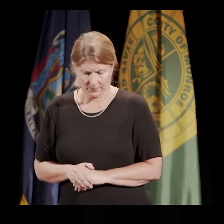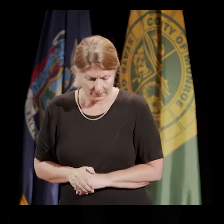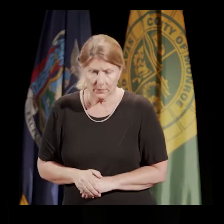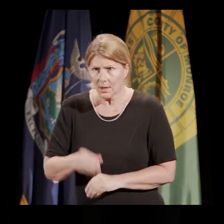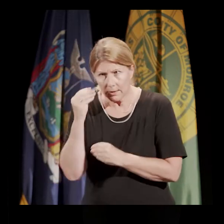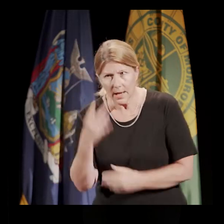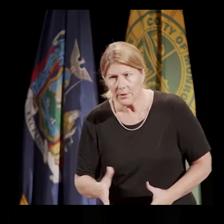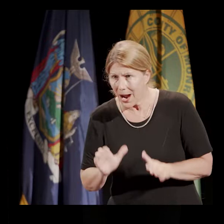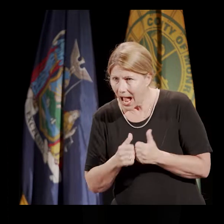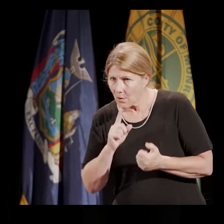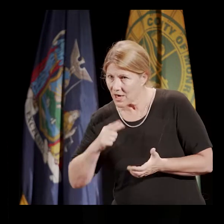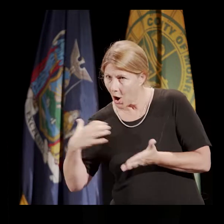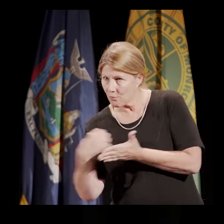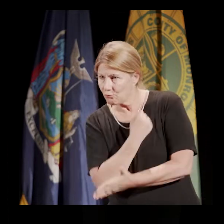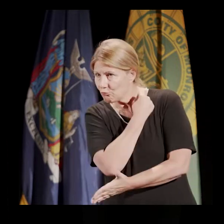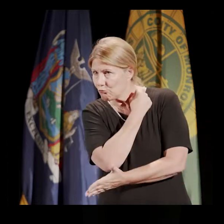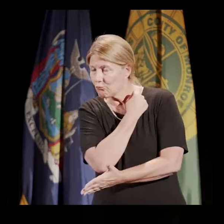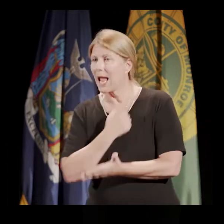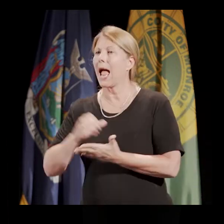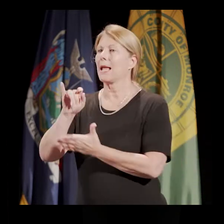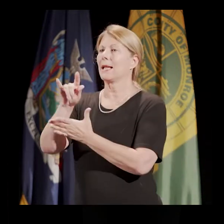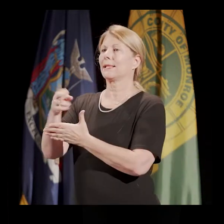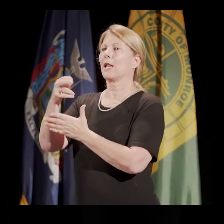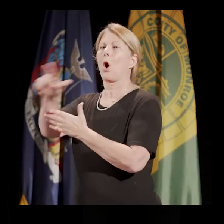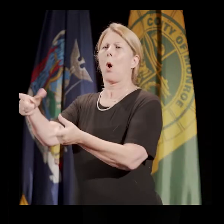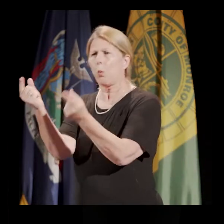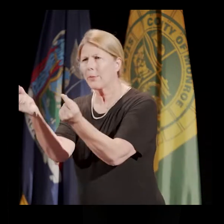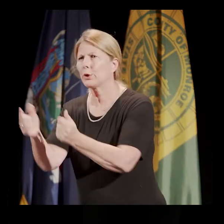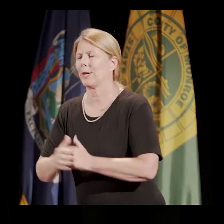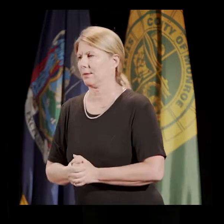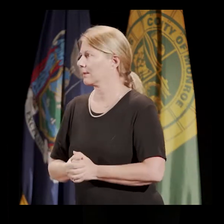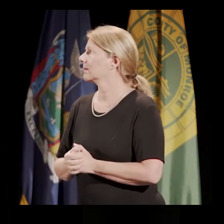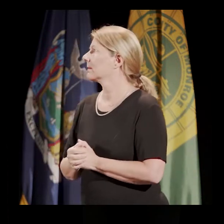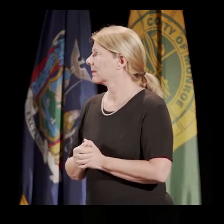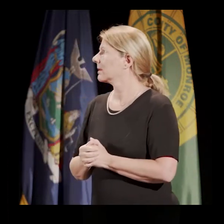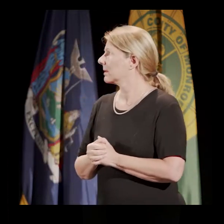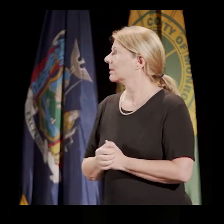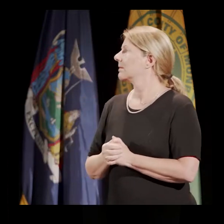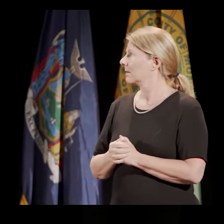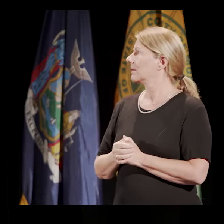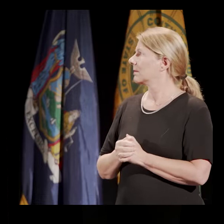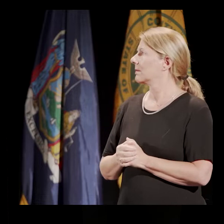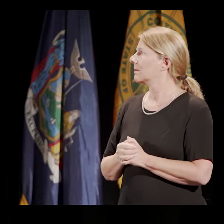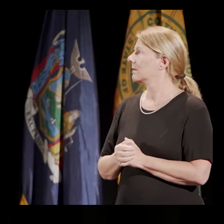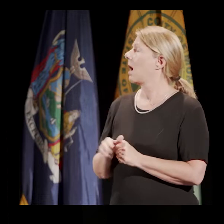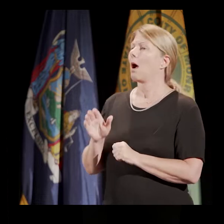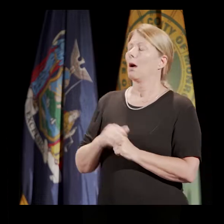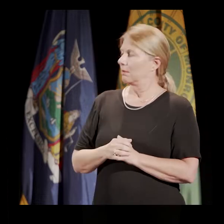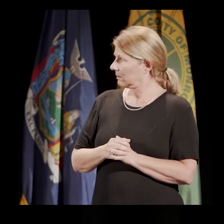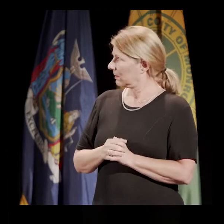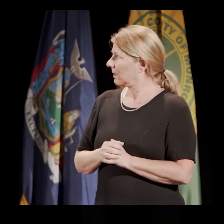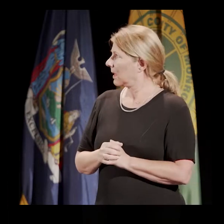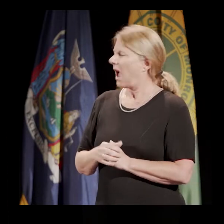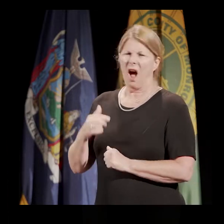that opportunity at City Hall. My kids get tired of me reciting this quote,